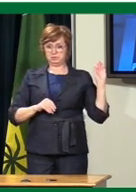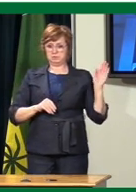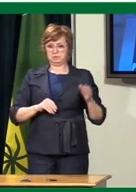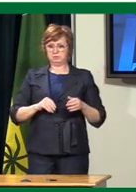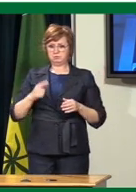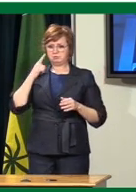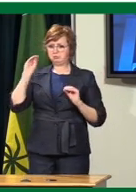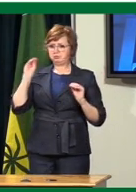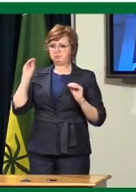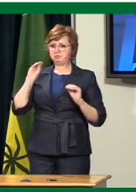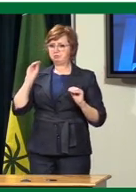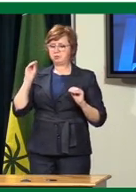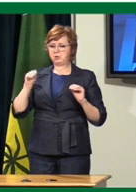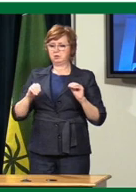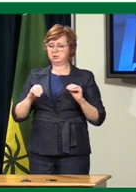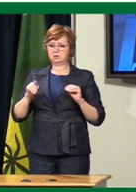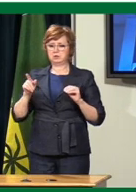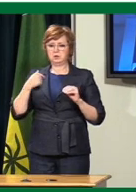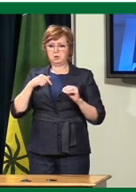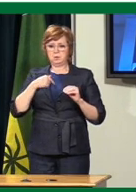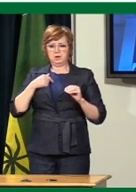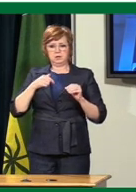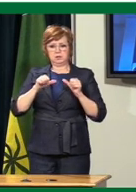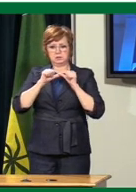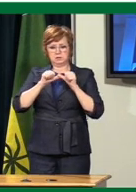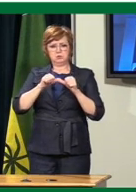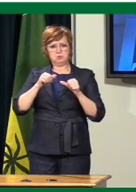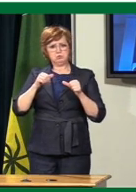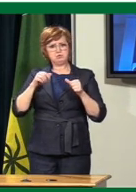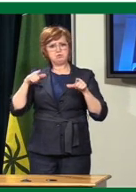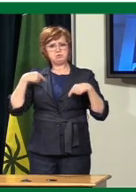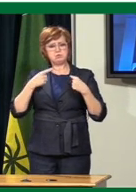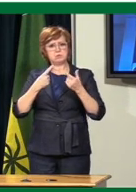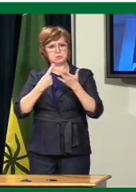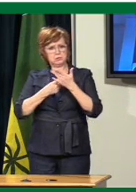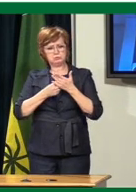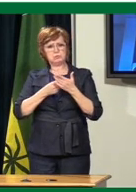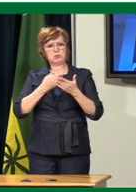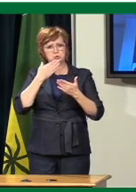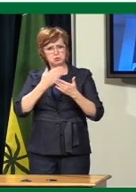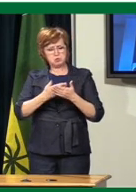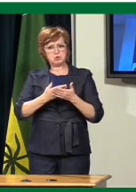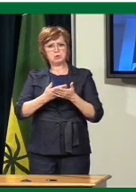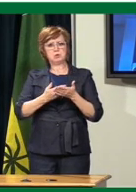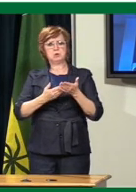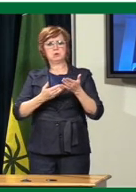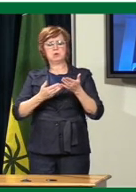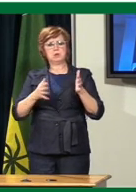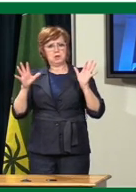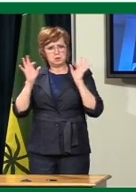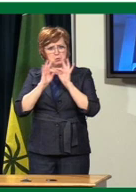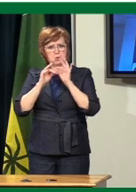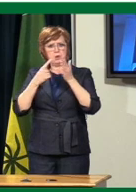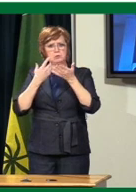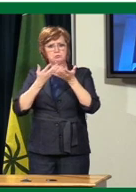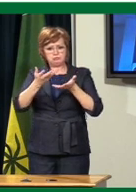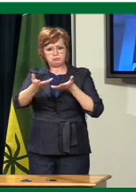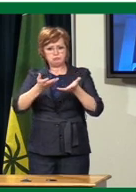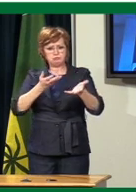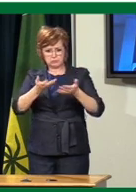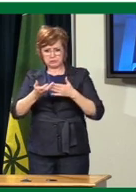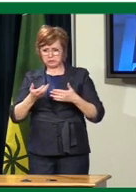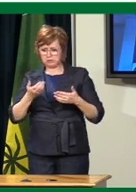I don't think so. I think we continue to have meaningful conversations and about what we're seeing, what we're